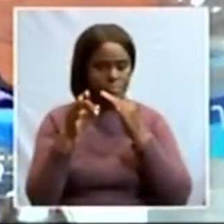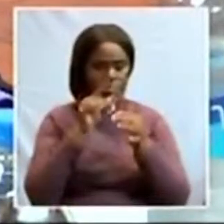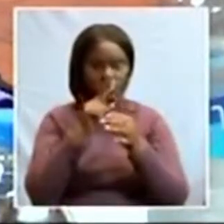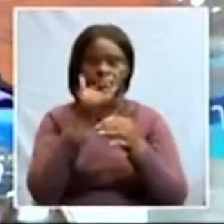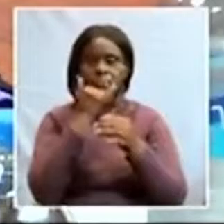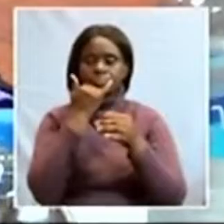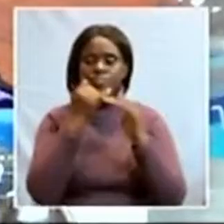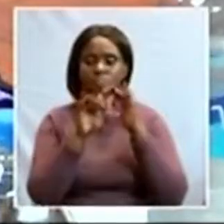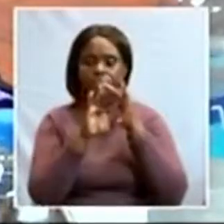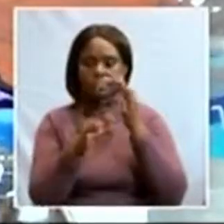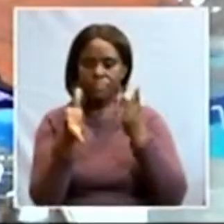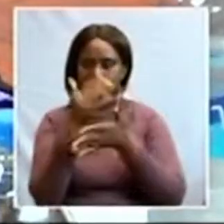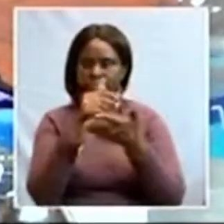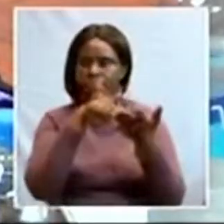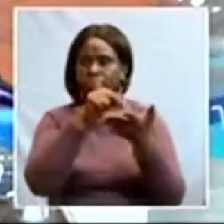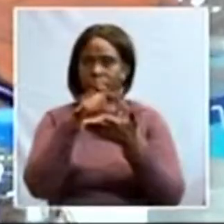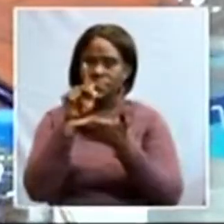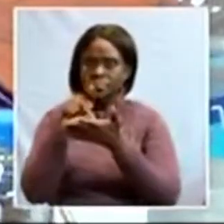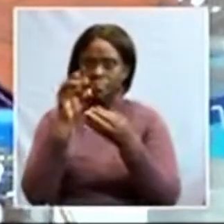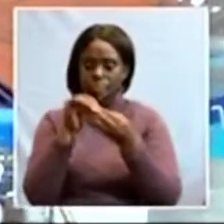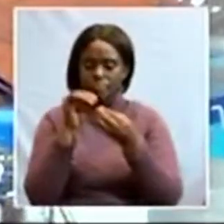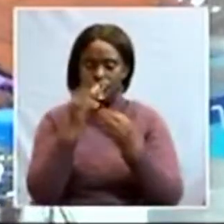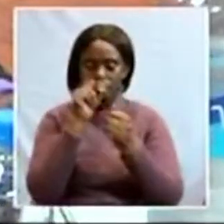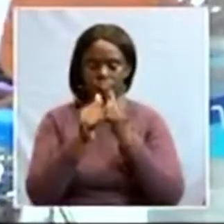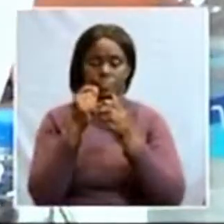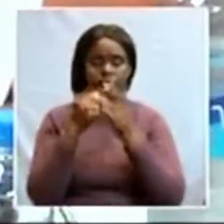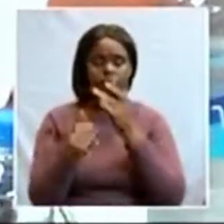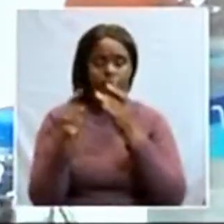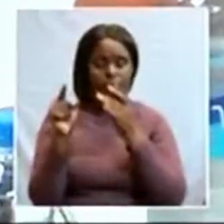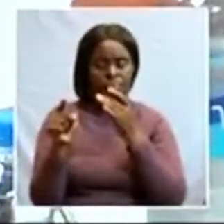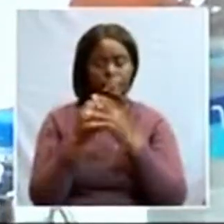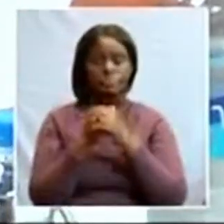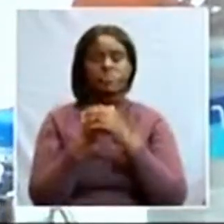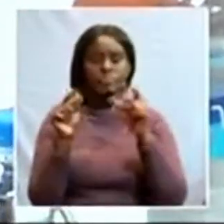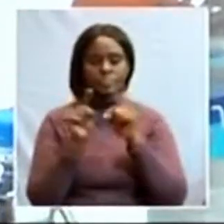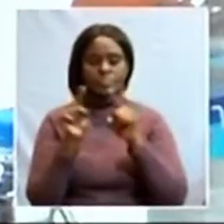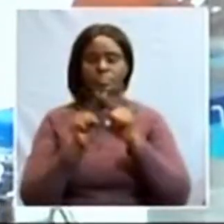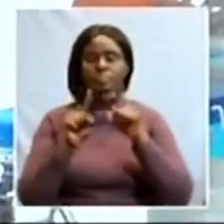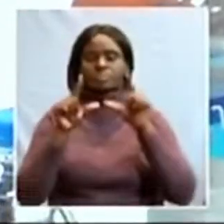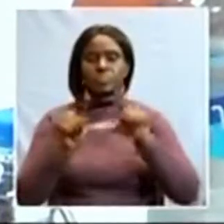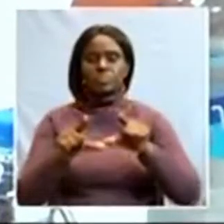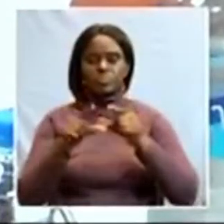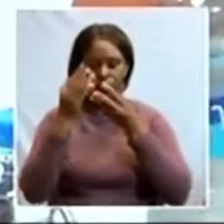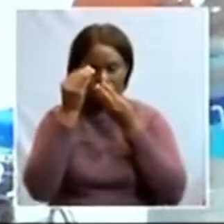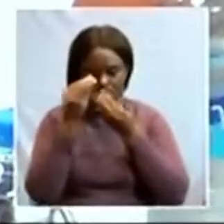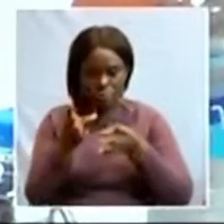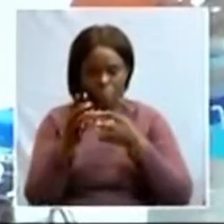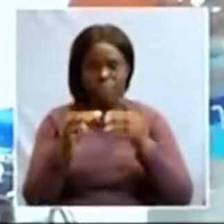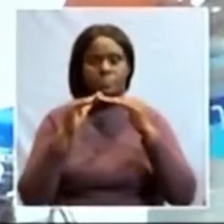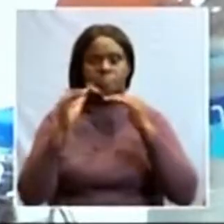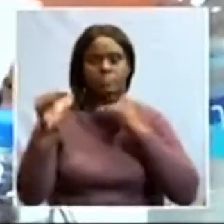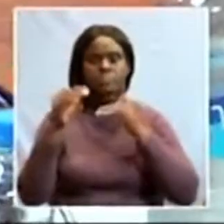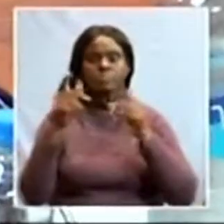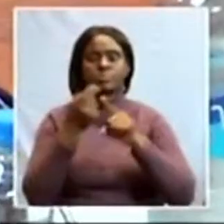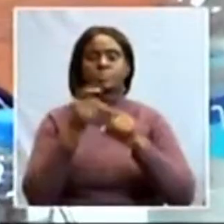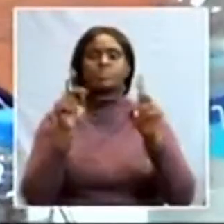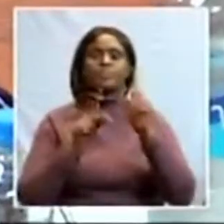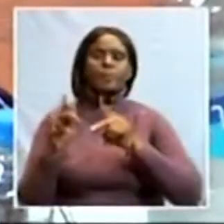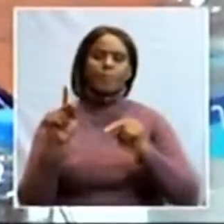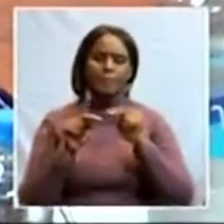of undercorrection on permits was due to low compliance levels by the public.